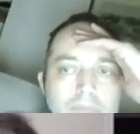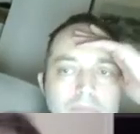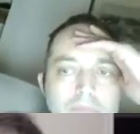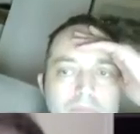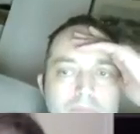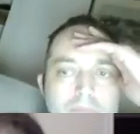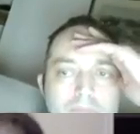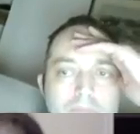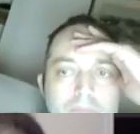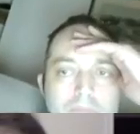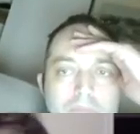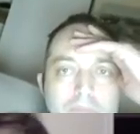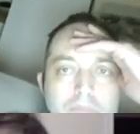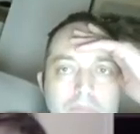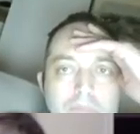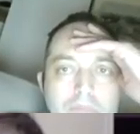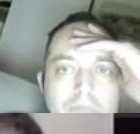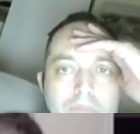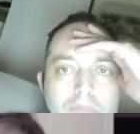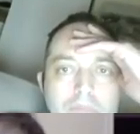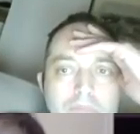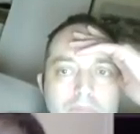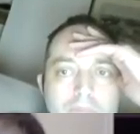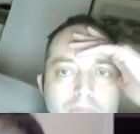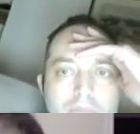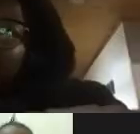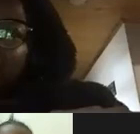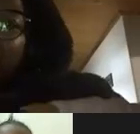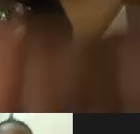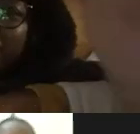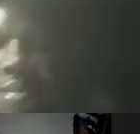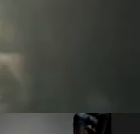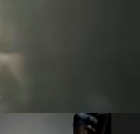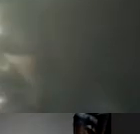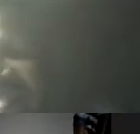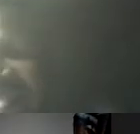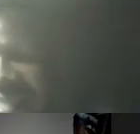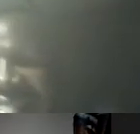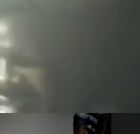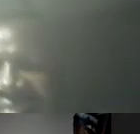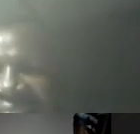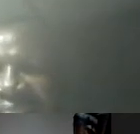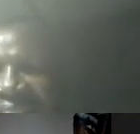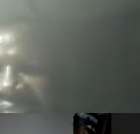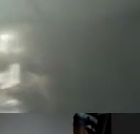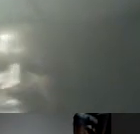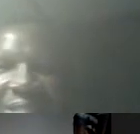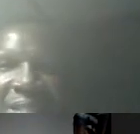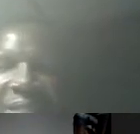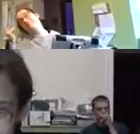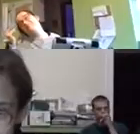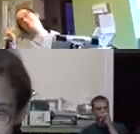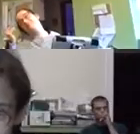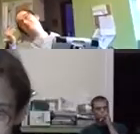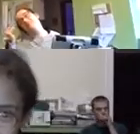you. See you next week. Bye-bye. Bye. Bye-bye. Thank you. Bye. Bye. Thank you.